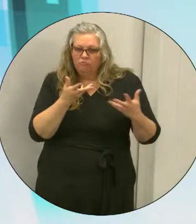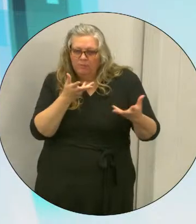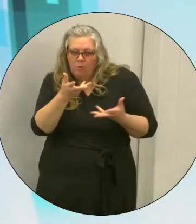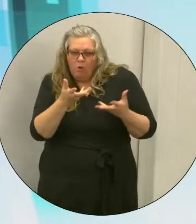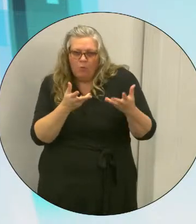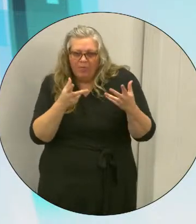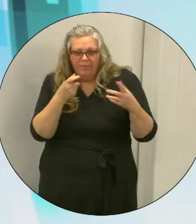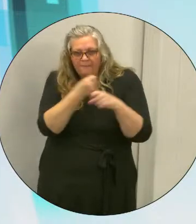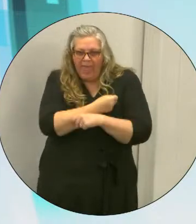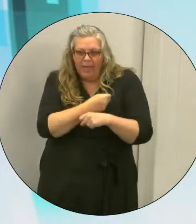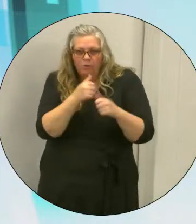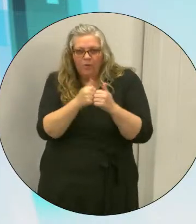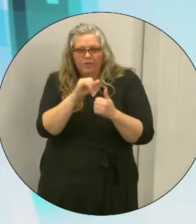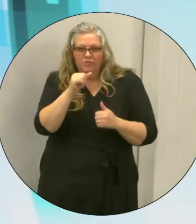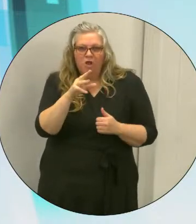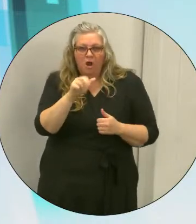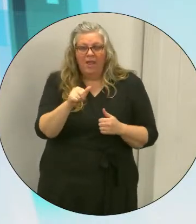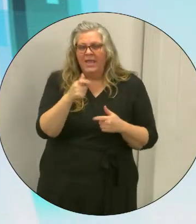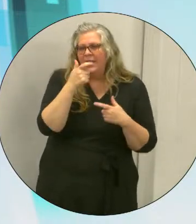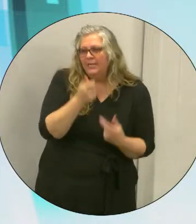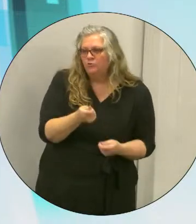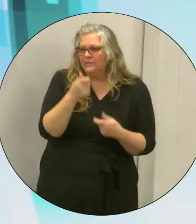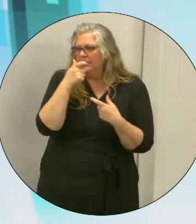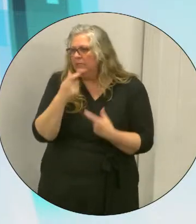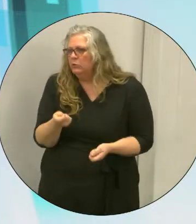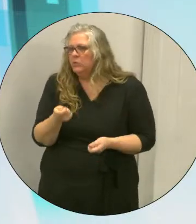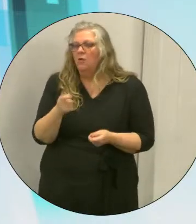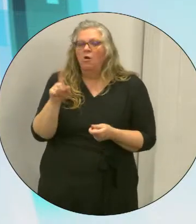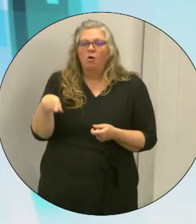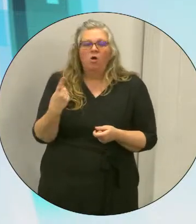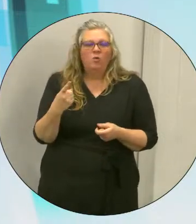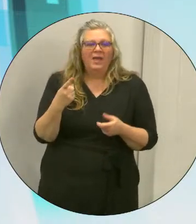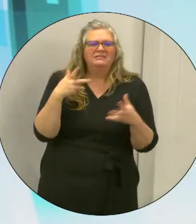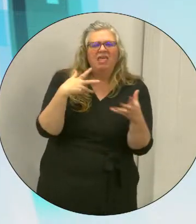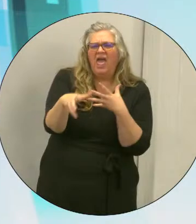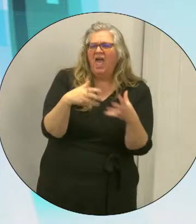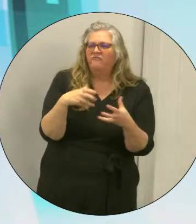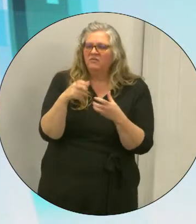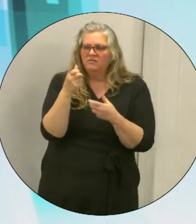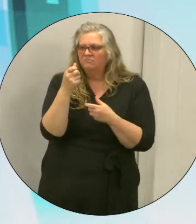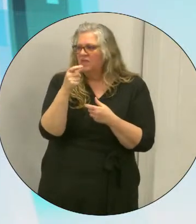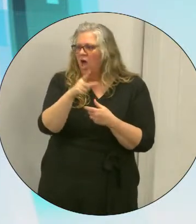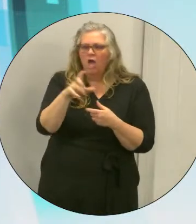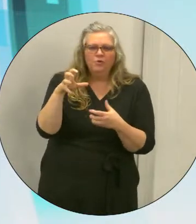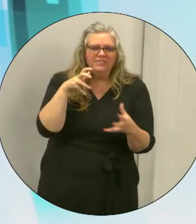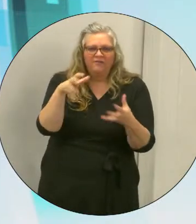interesting. Me and her always had a few hundred laughs about Jara, actually.